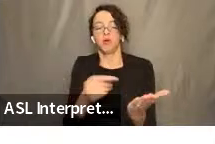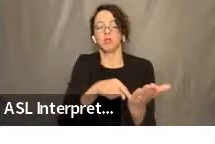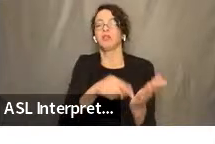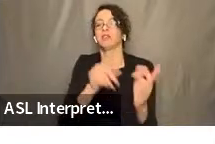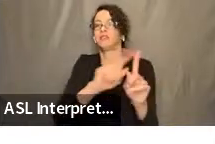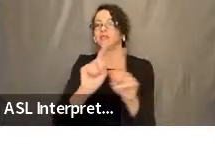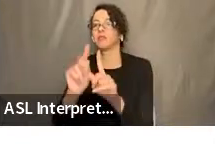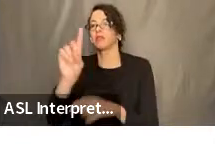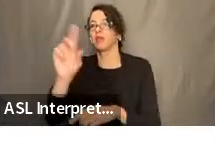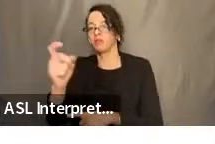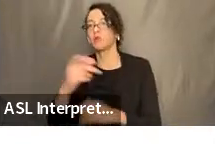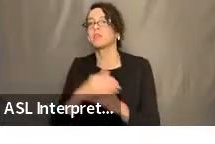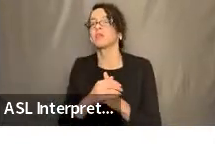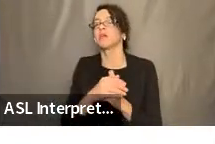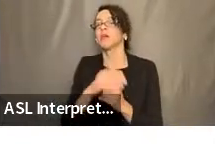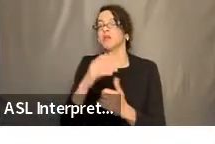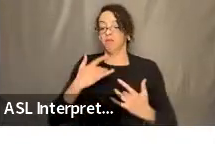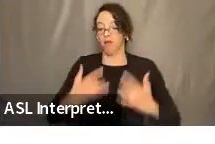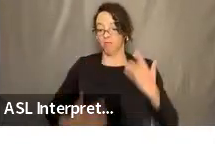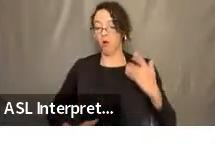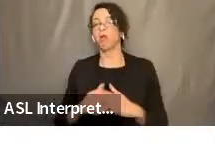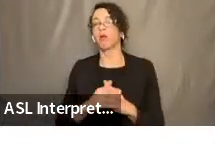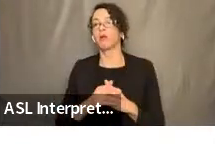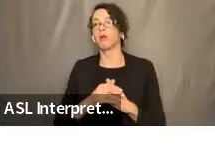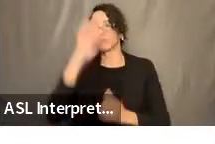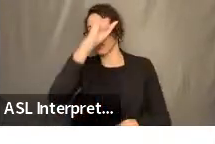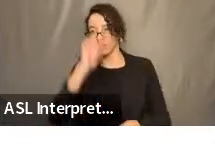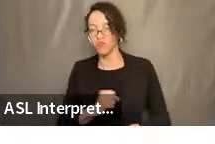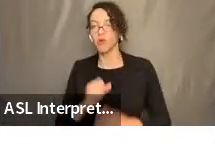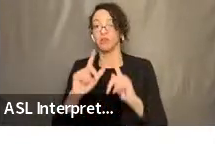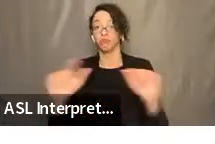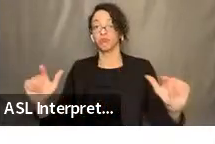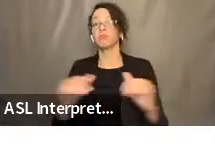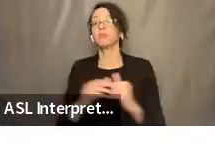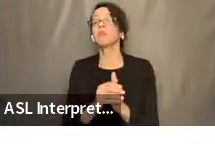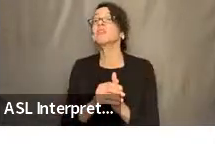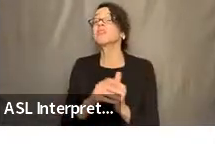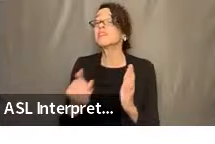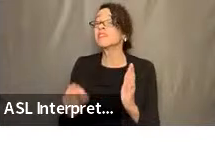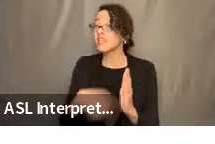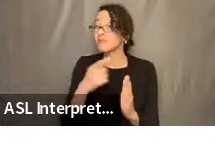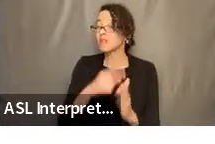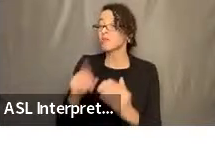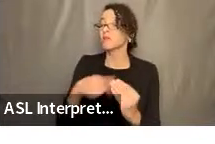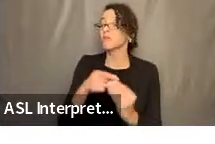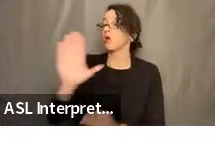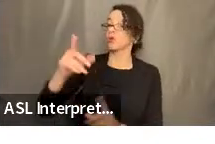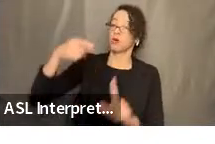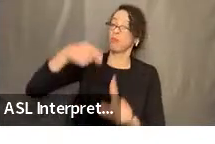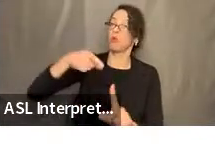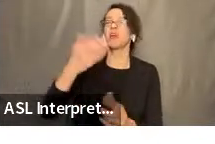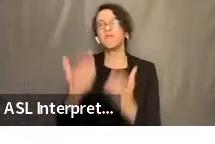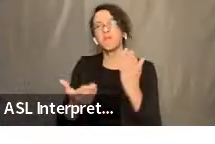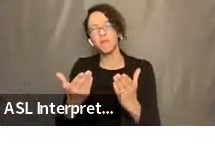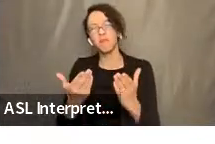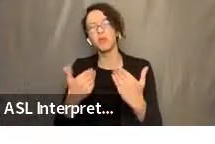etc. Sometimes, to your point, you said, is there something else besides a